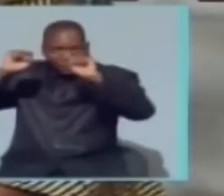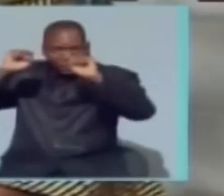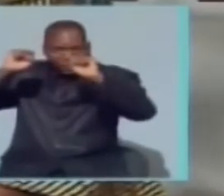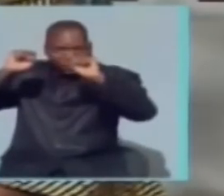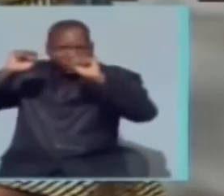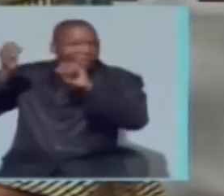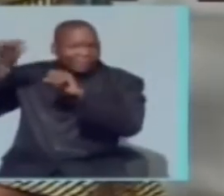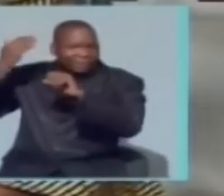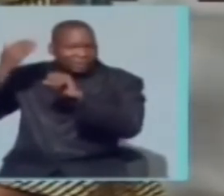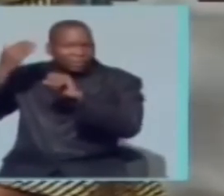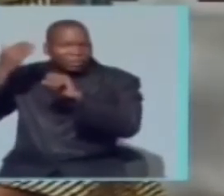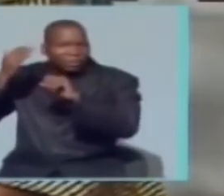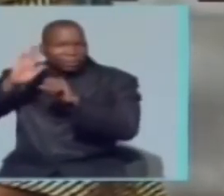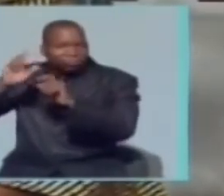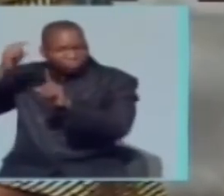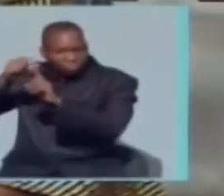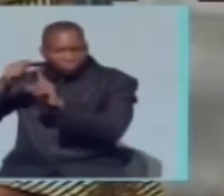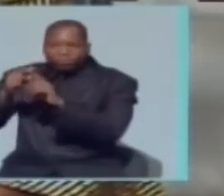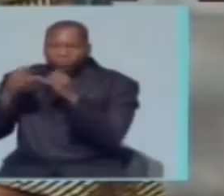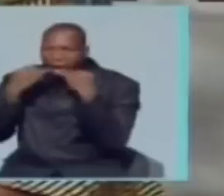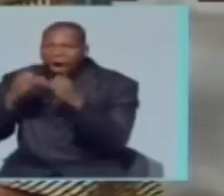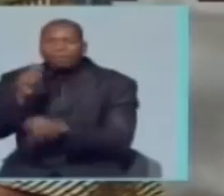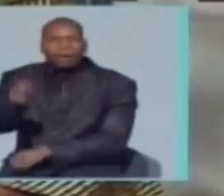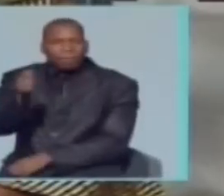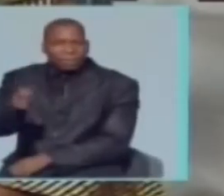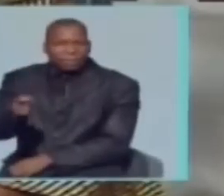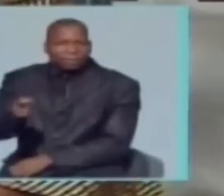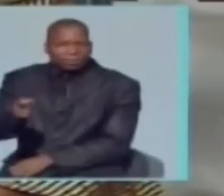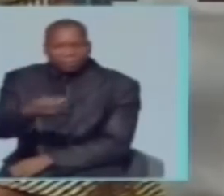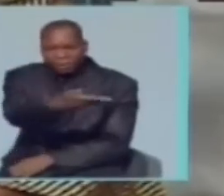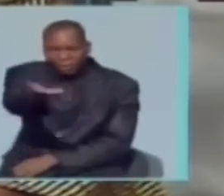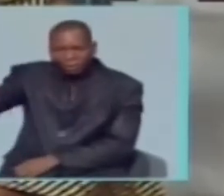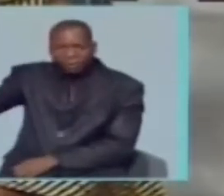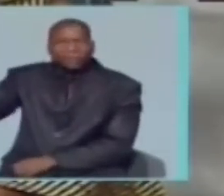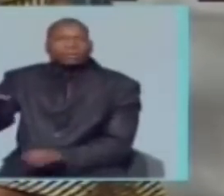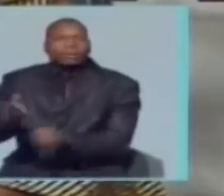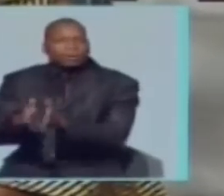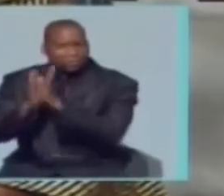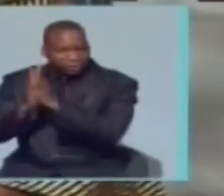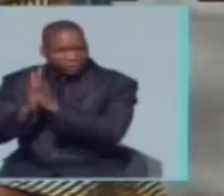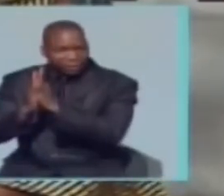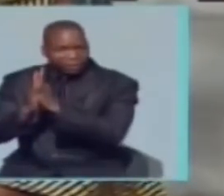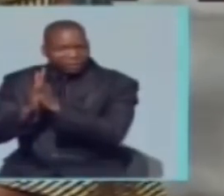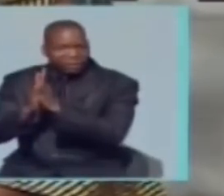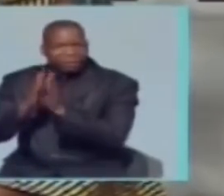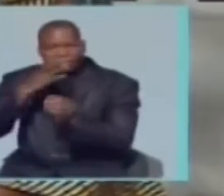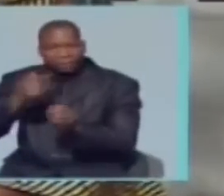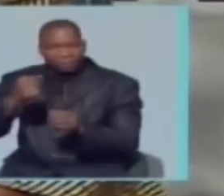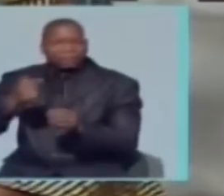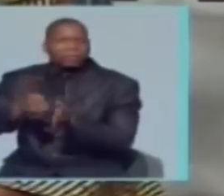He said to a group of journalists that if any of you prays, please pray for me now. But I believe